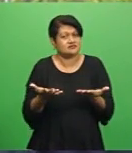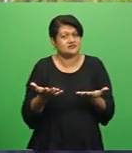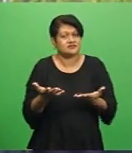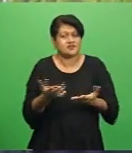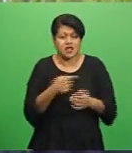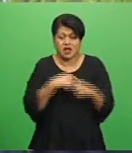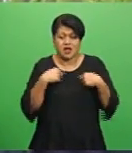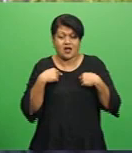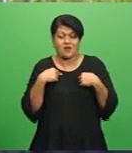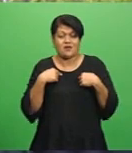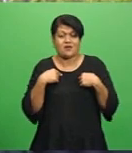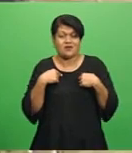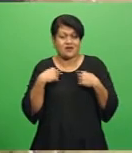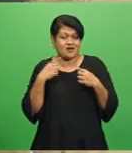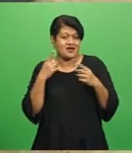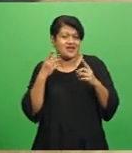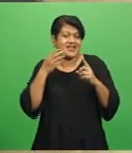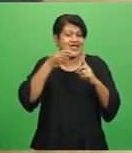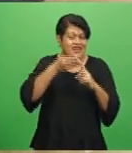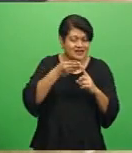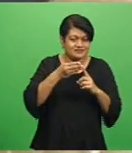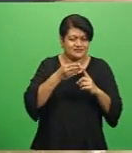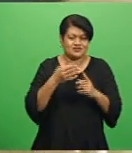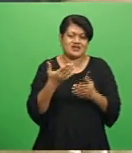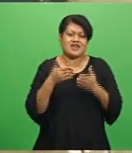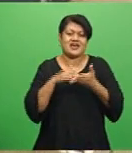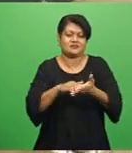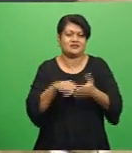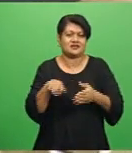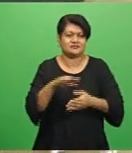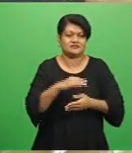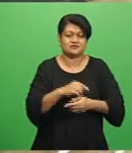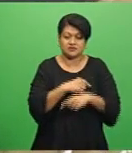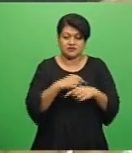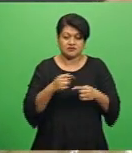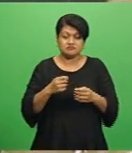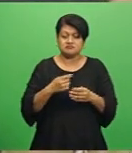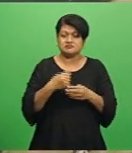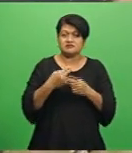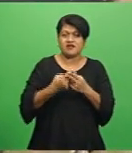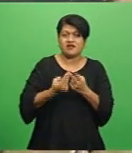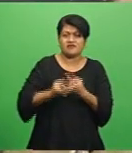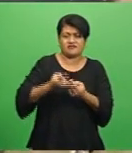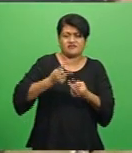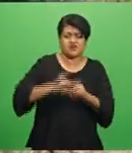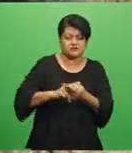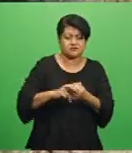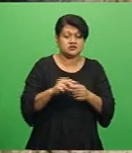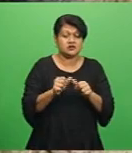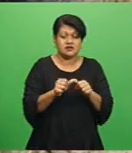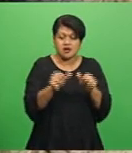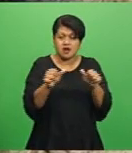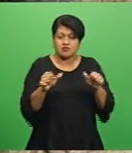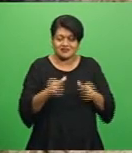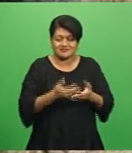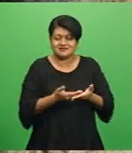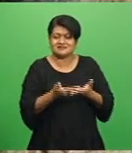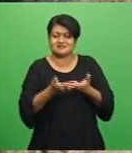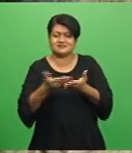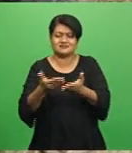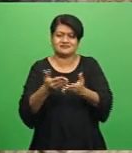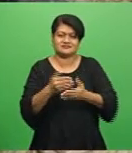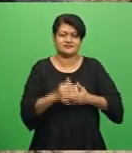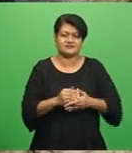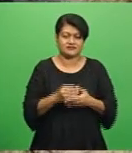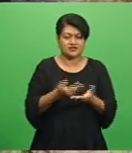aim is to actually get back on track. A lot of the salvaged produce has already been bought by the Agro Marketing Authority, reducing